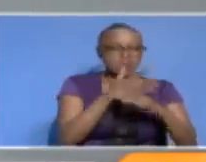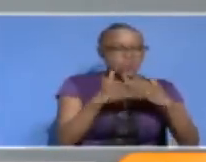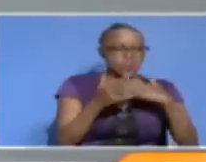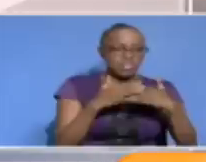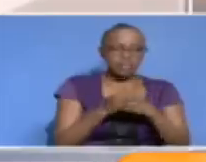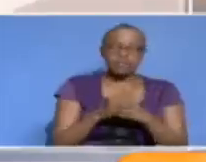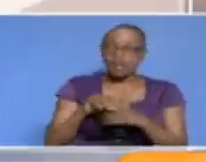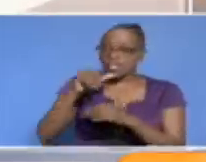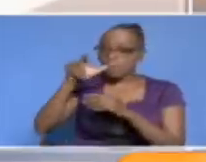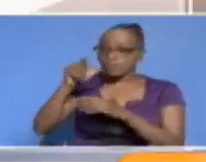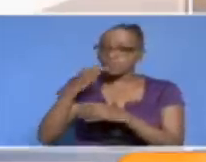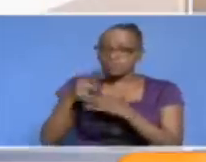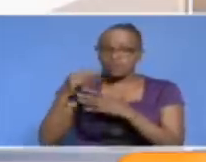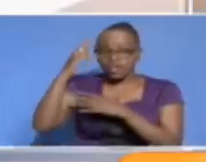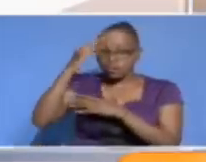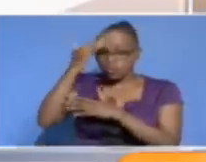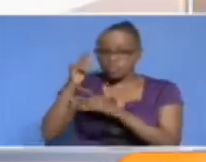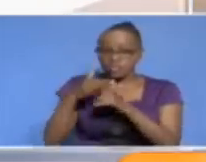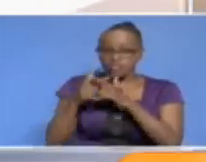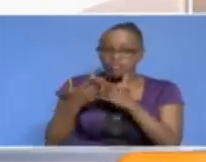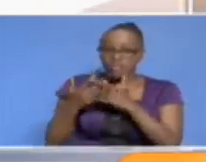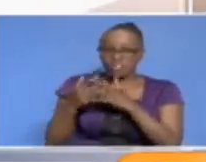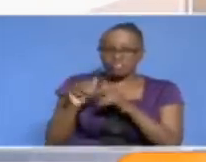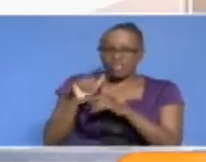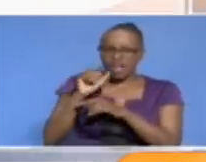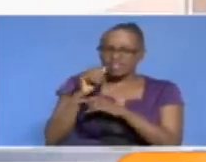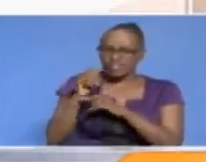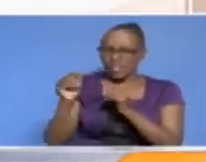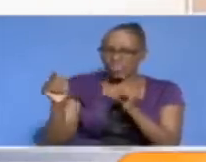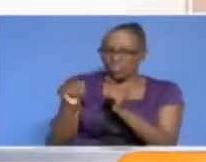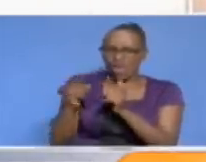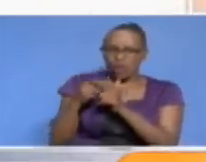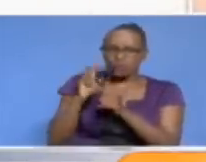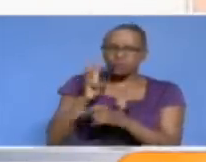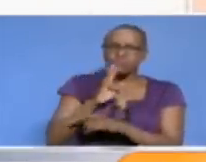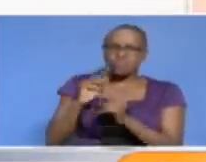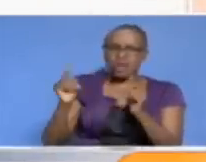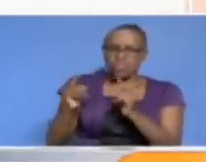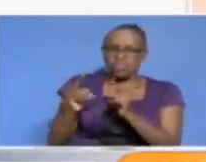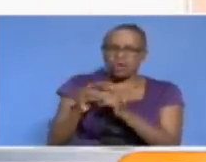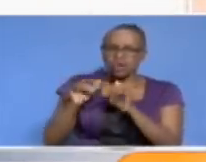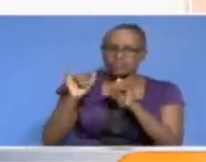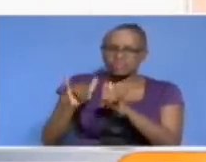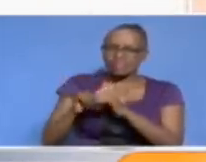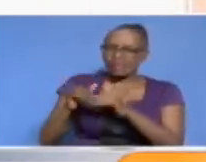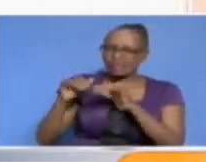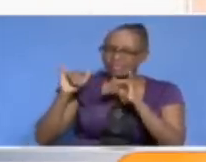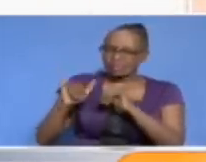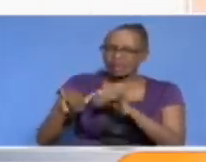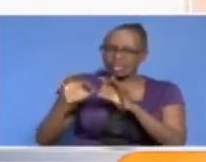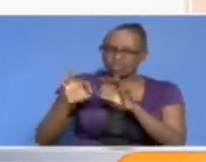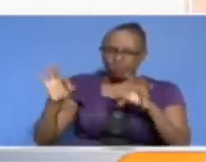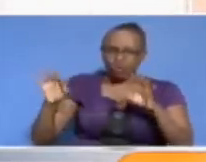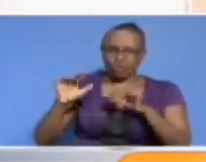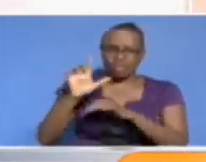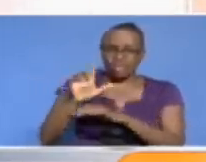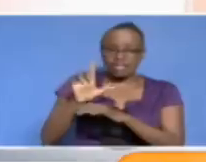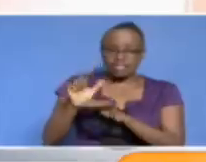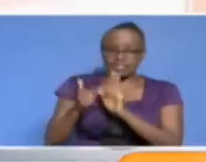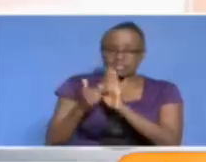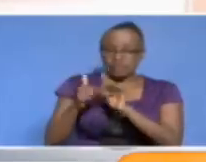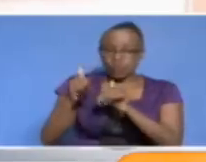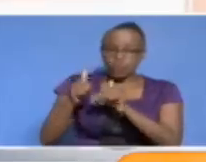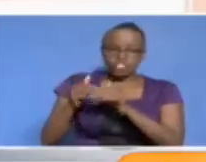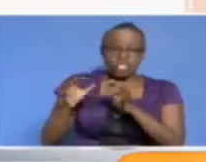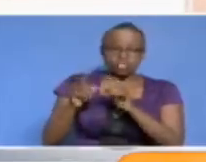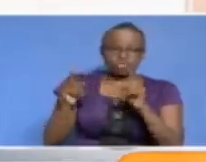Robert Langat, what's the reason behind the acute water shortage in Langata, which has lasted for ages? What short-term plans do we